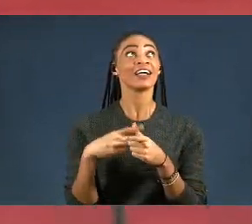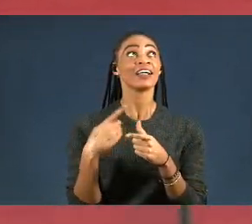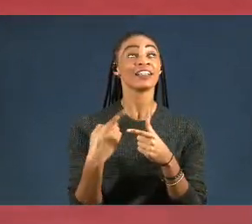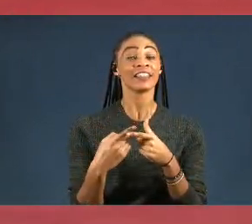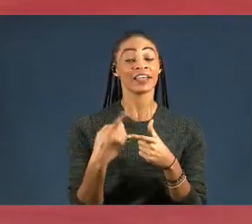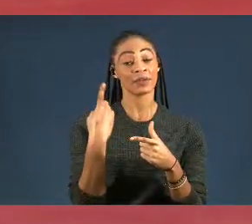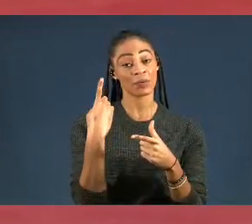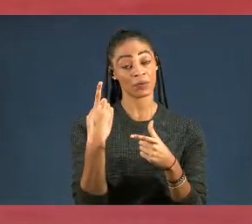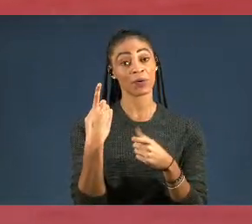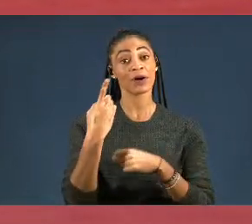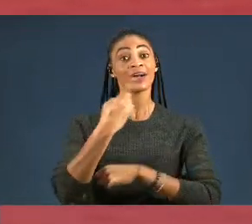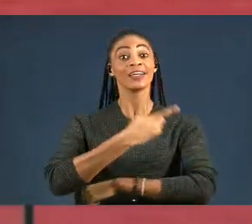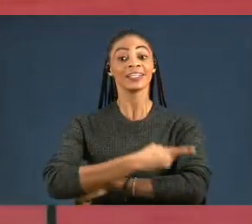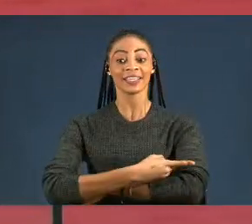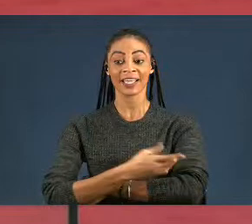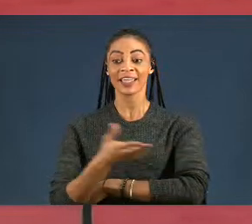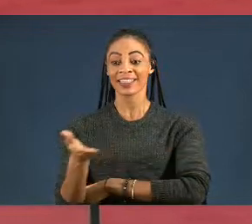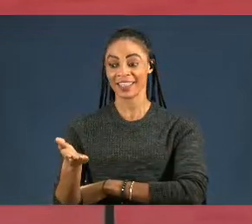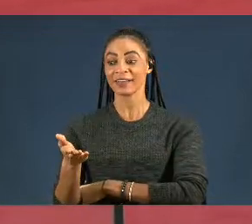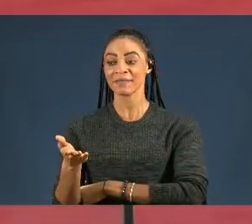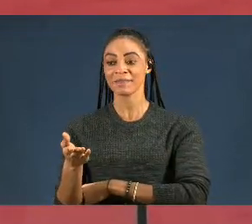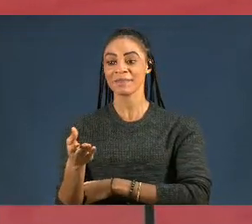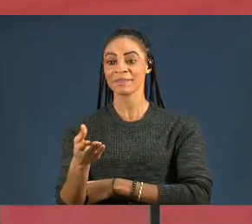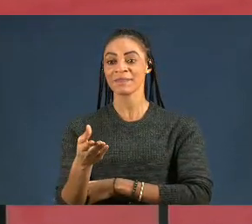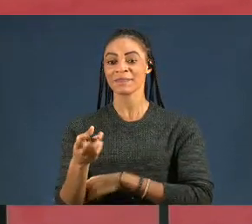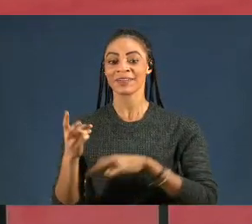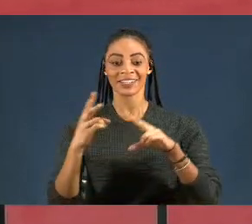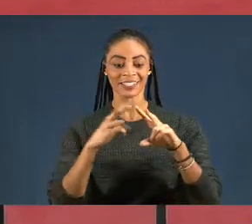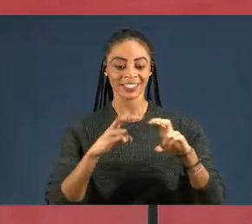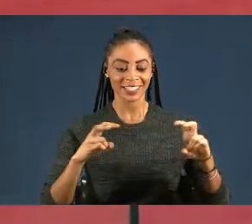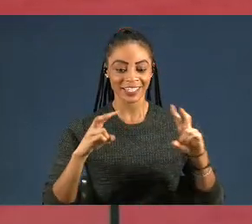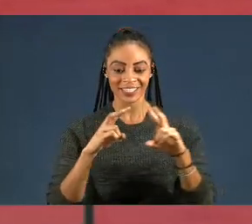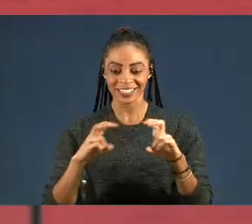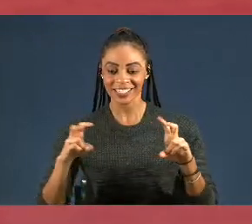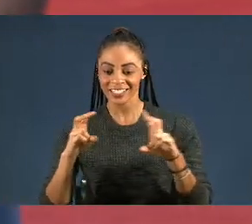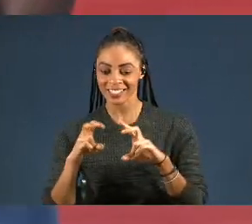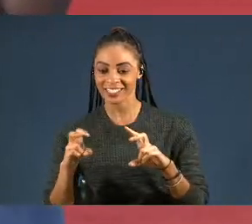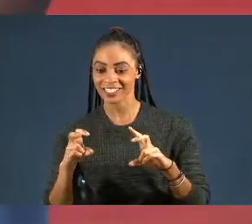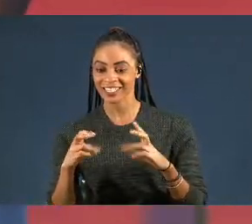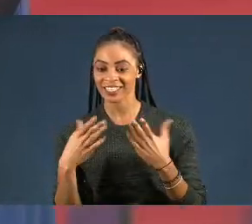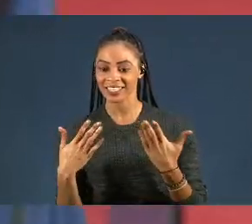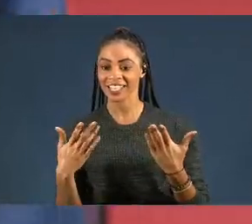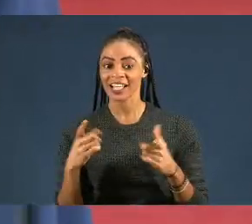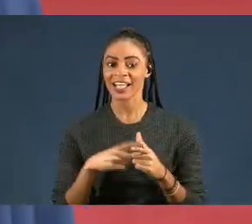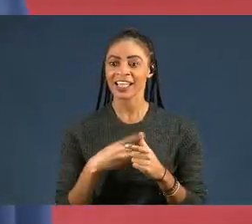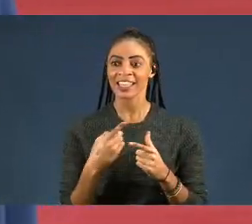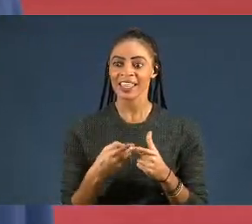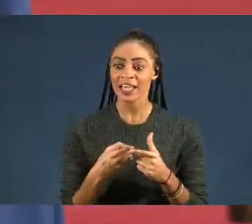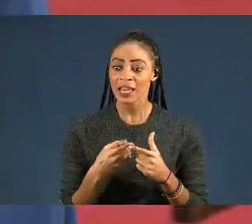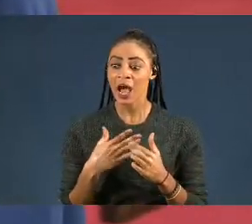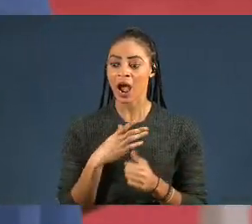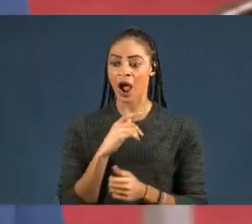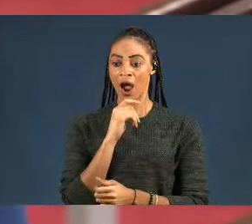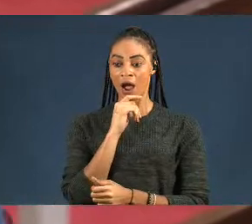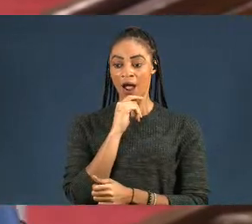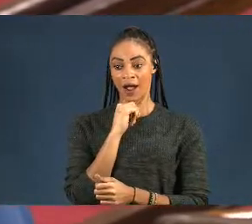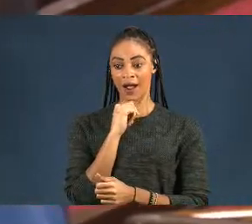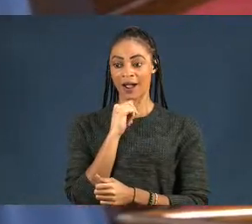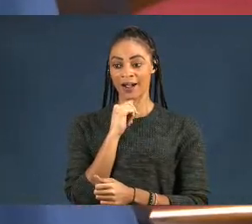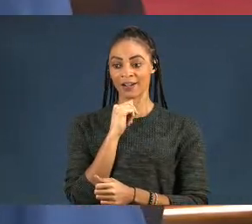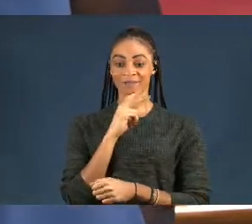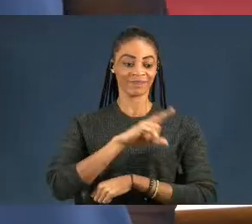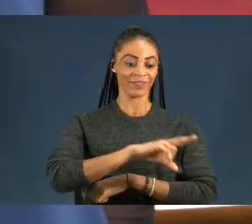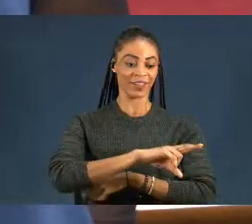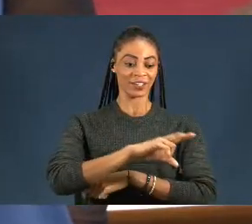going to look for them, to just do a spot check, and realized they had been stolen by a